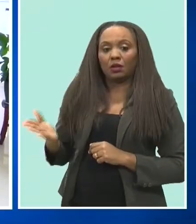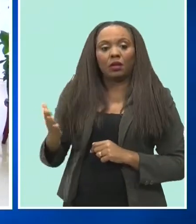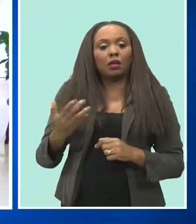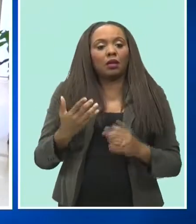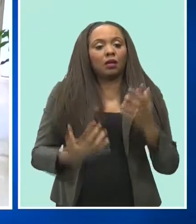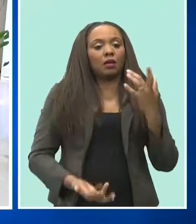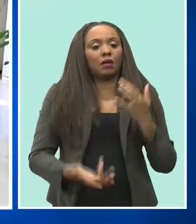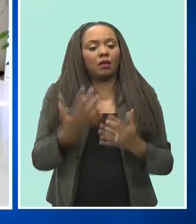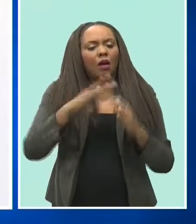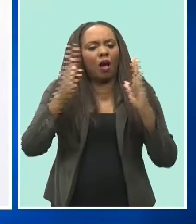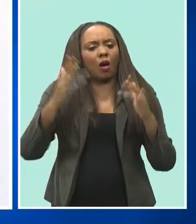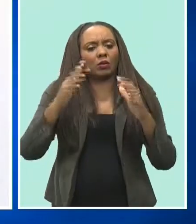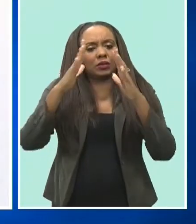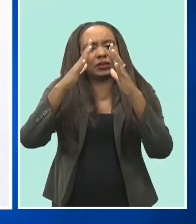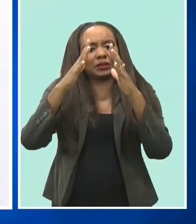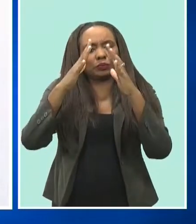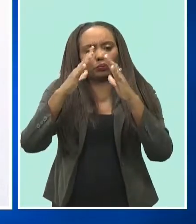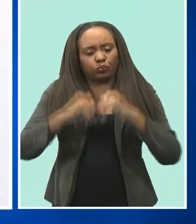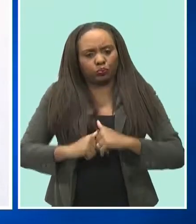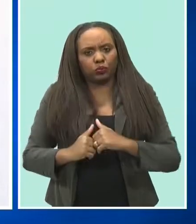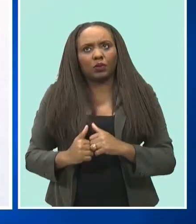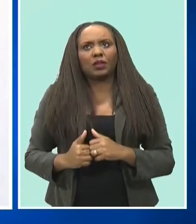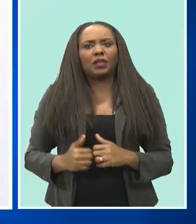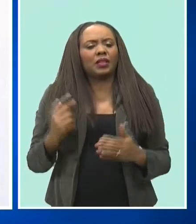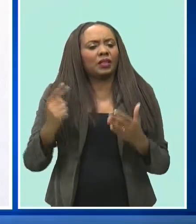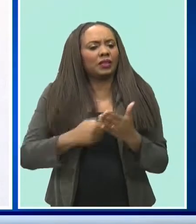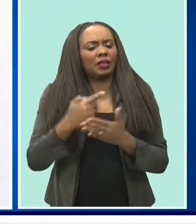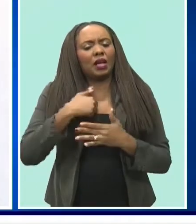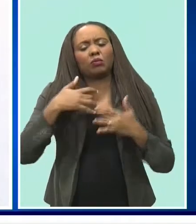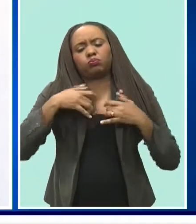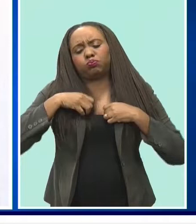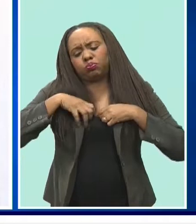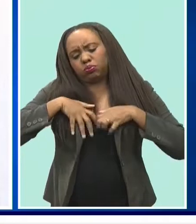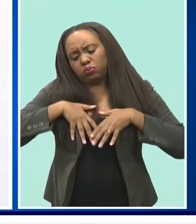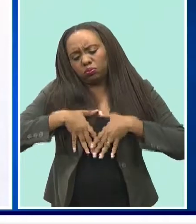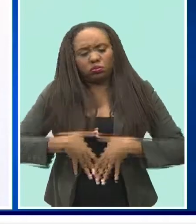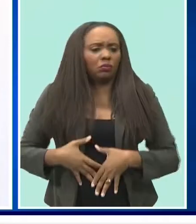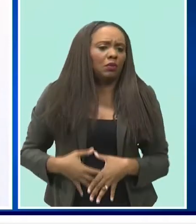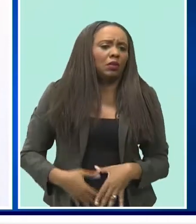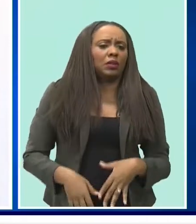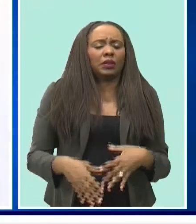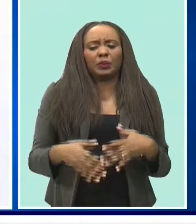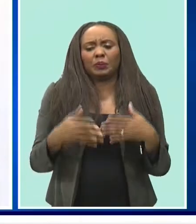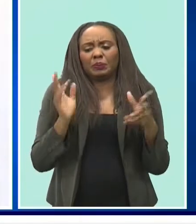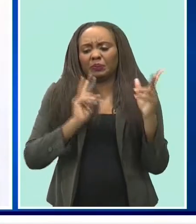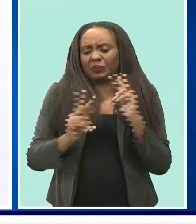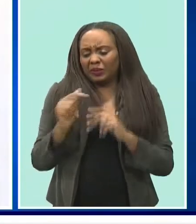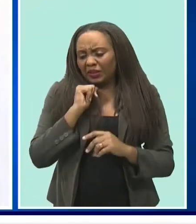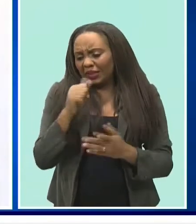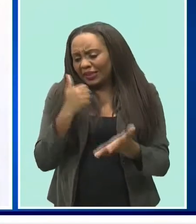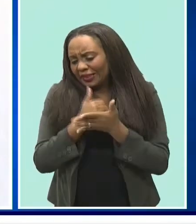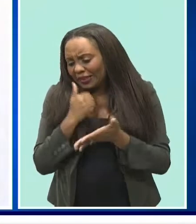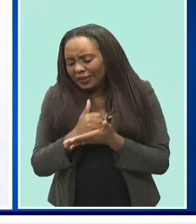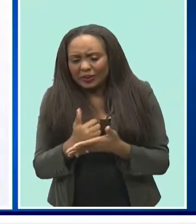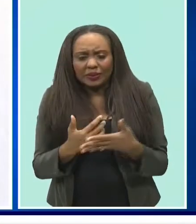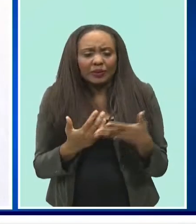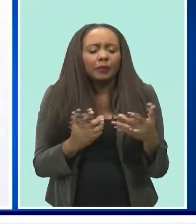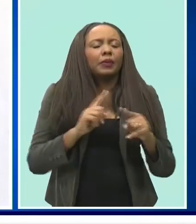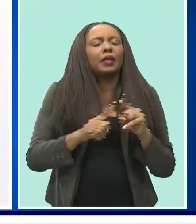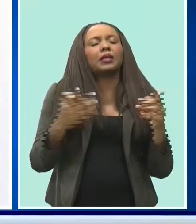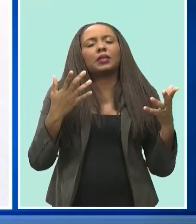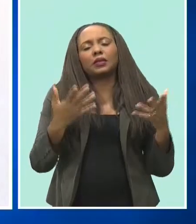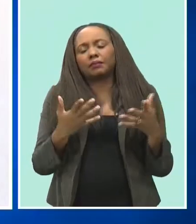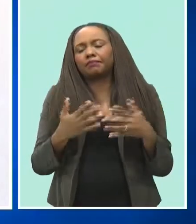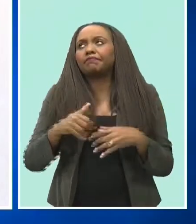it has not been easy. Something like depressed, like, and nobody can help or such like that. But I say no,